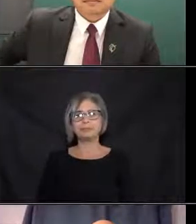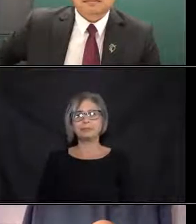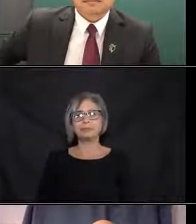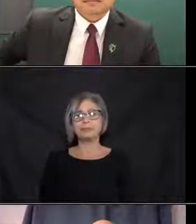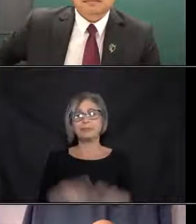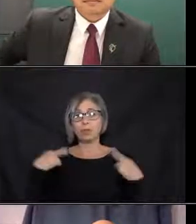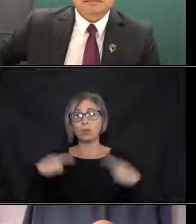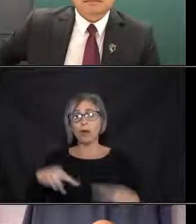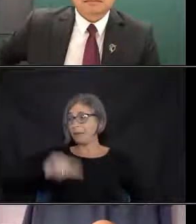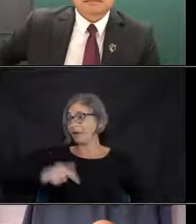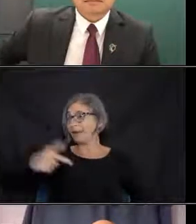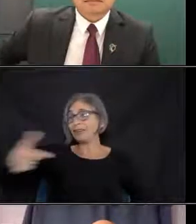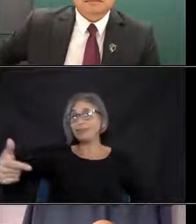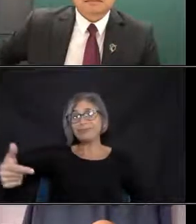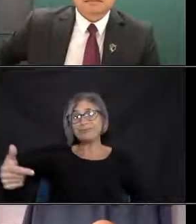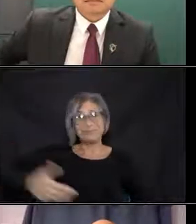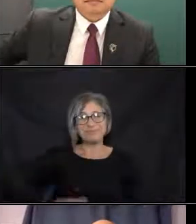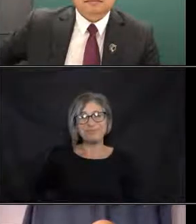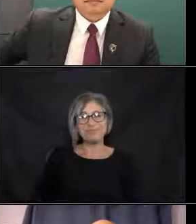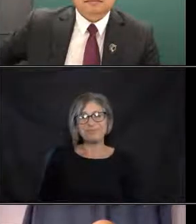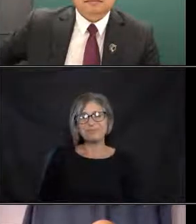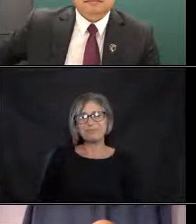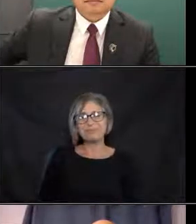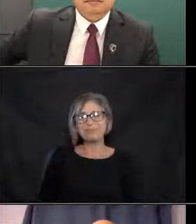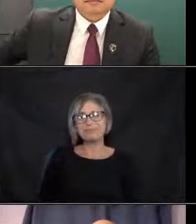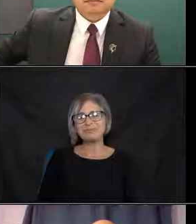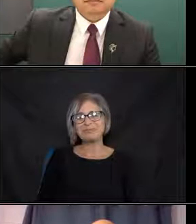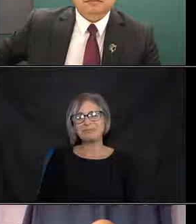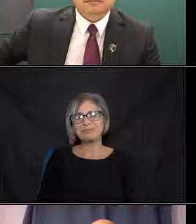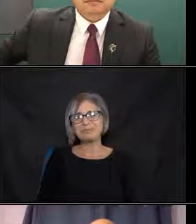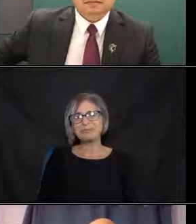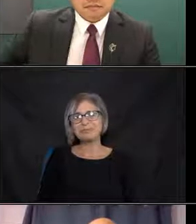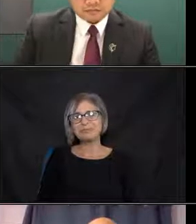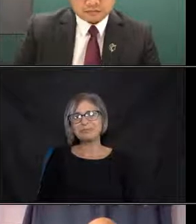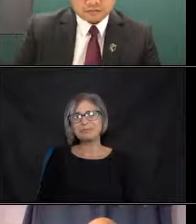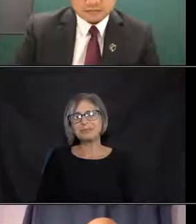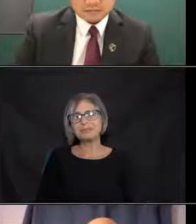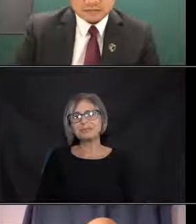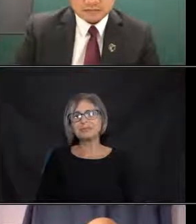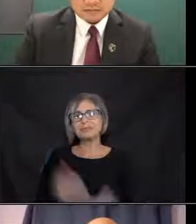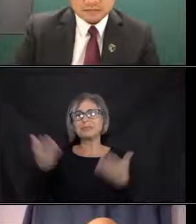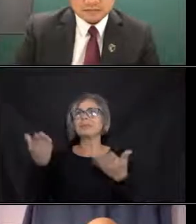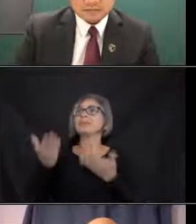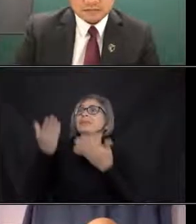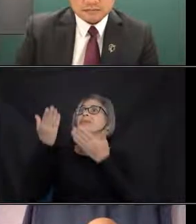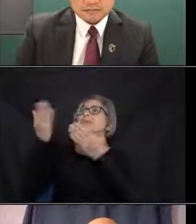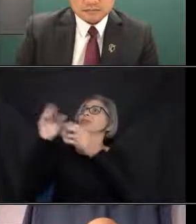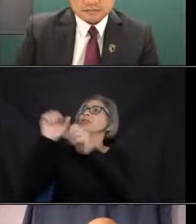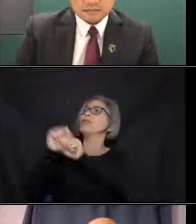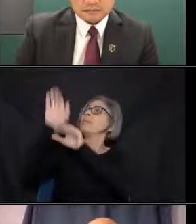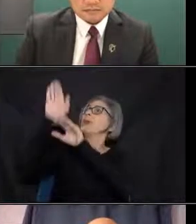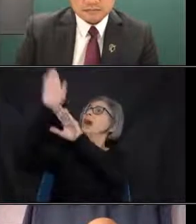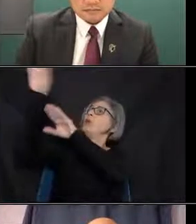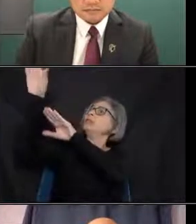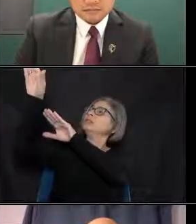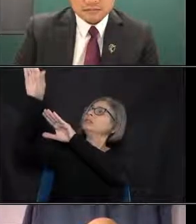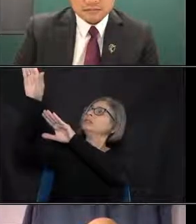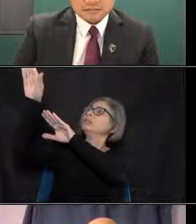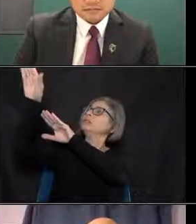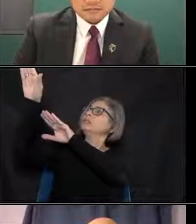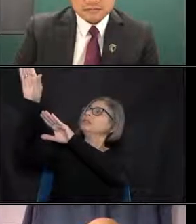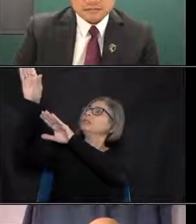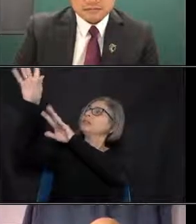Rabbi, it's your... Yep, please go. Okay. I will lift up mine eyes into the mountains. From whence